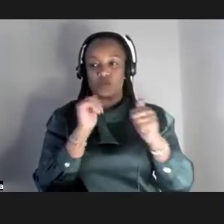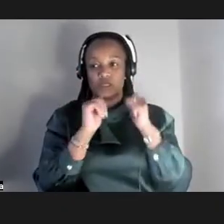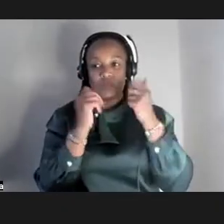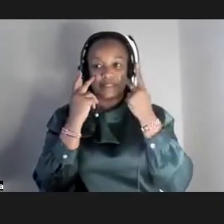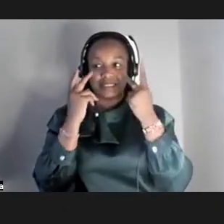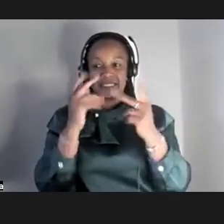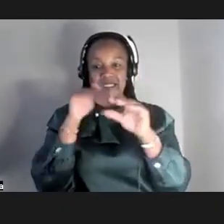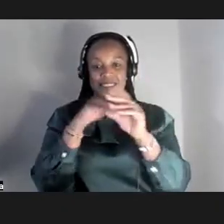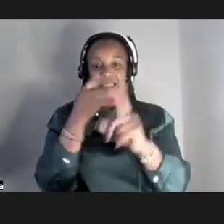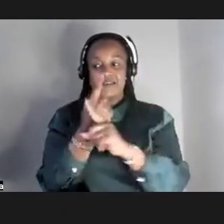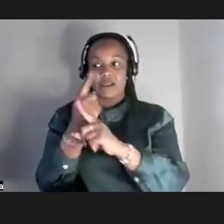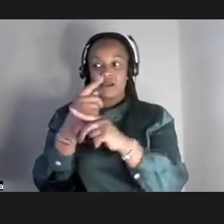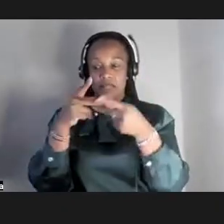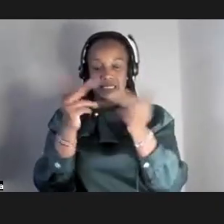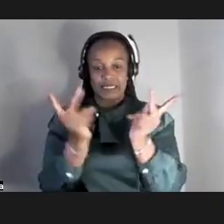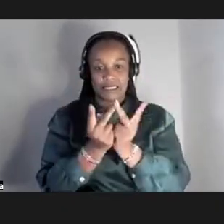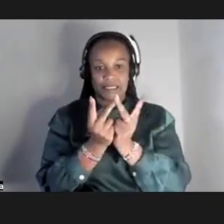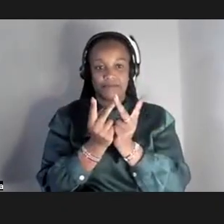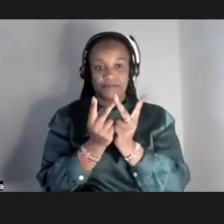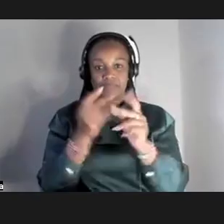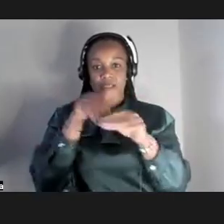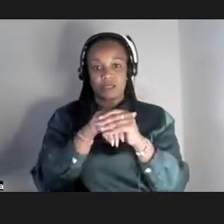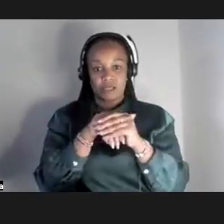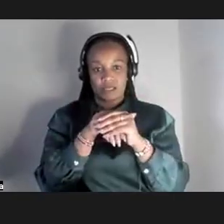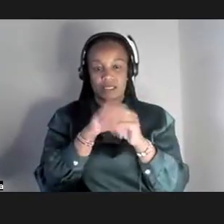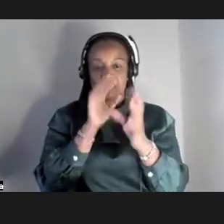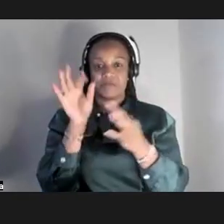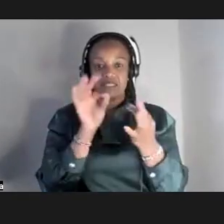different settings. In particular,